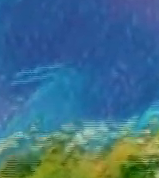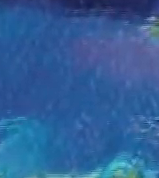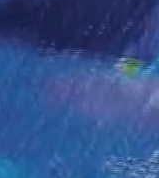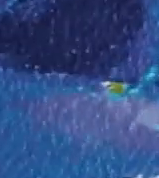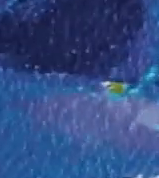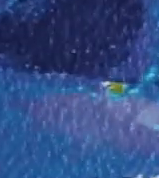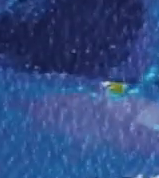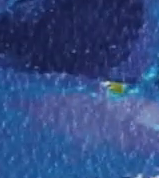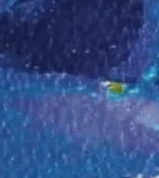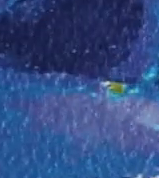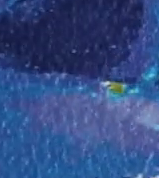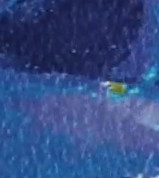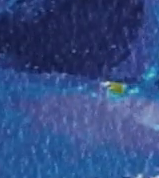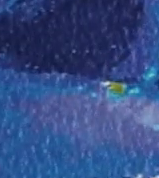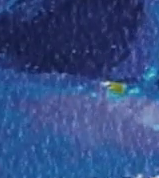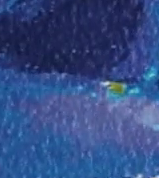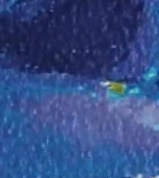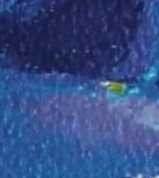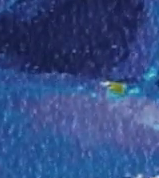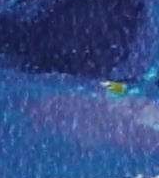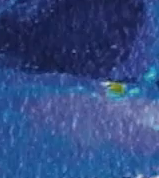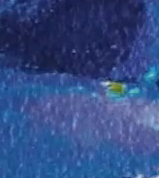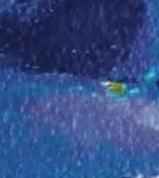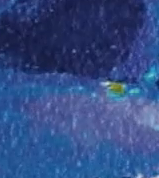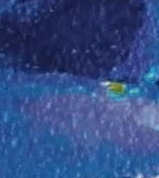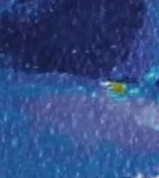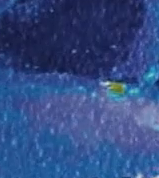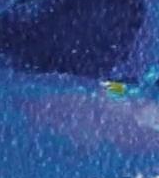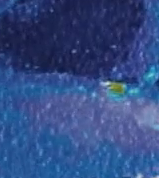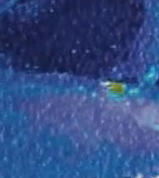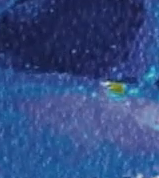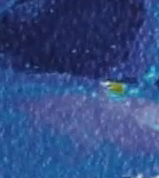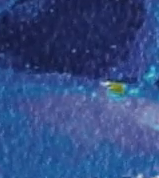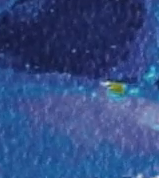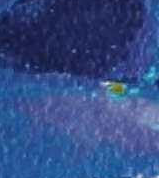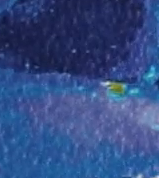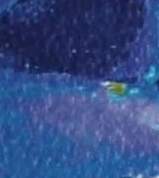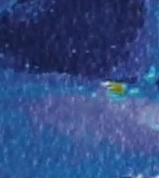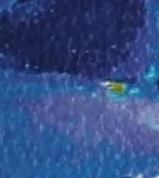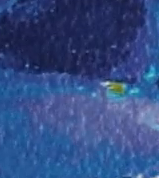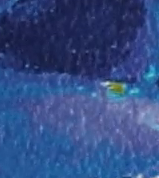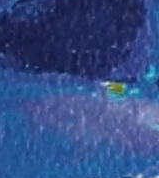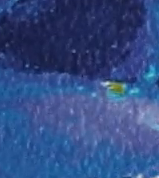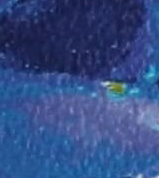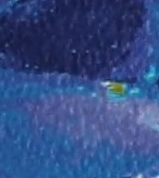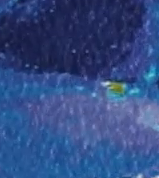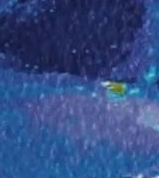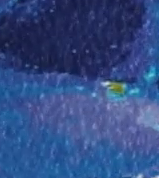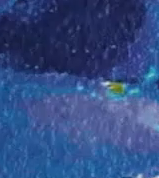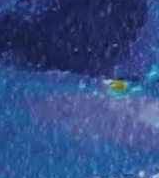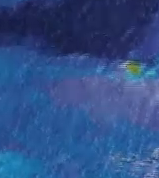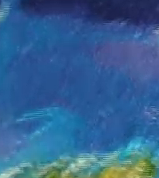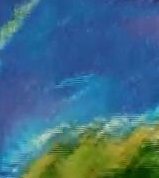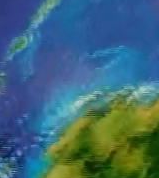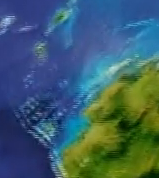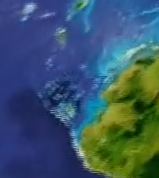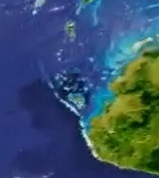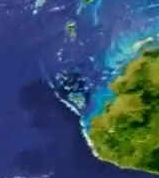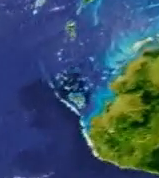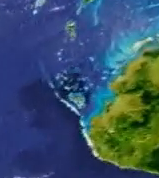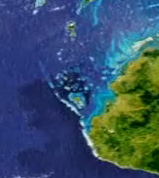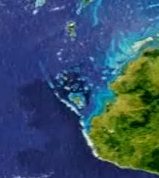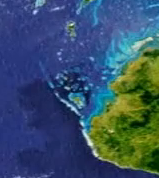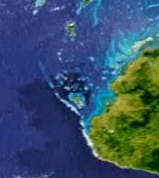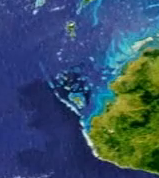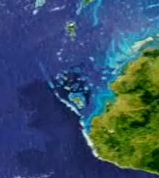up north, clear to partly cloudy, scattered showers and thunderstorms is the forecast for this evening. At sea,